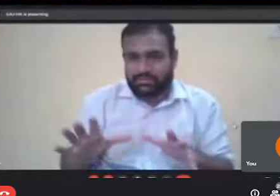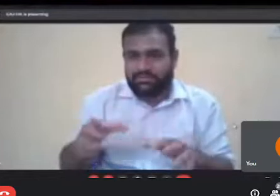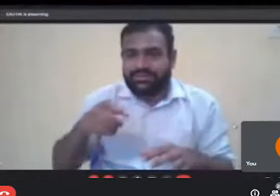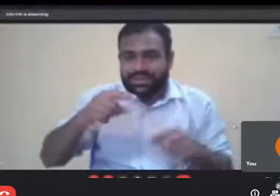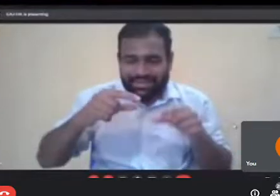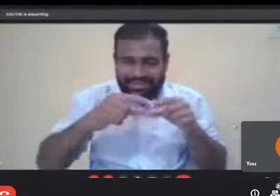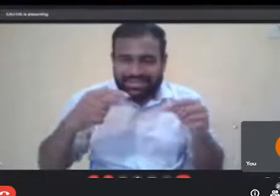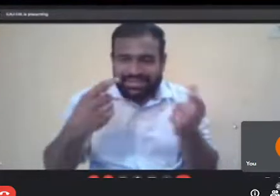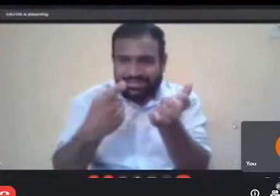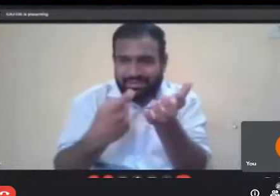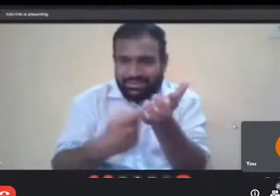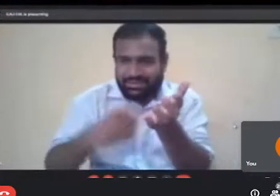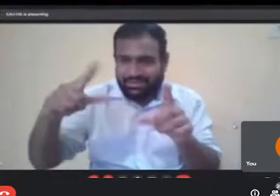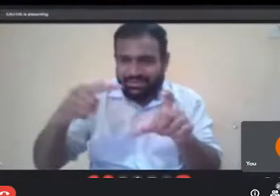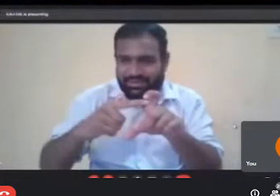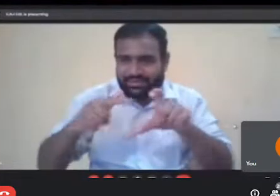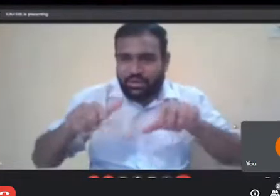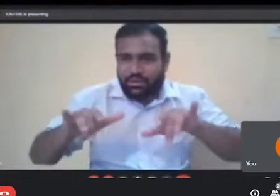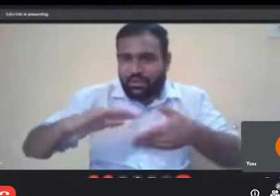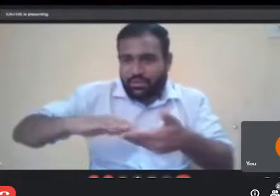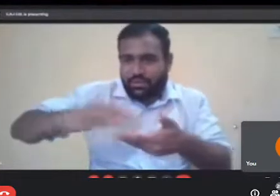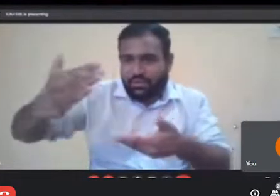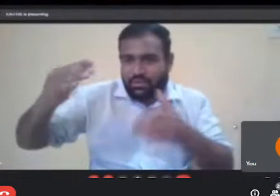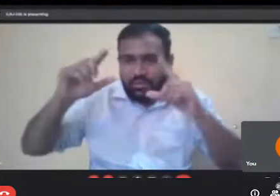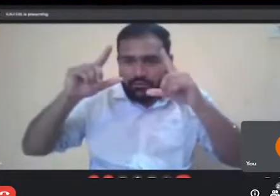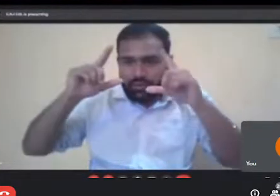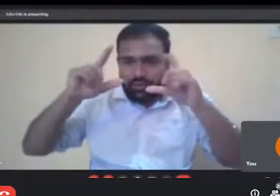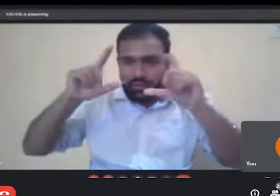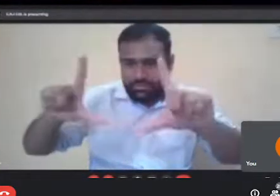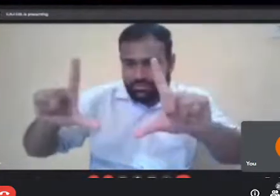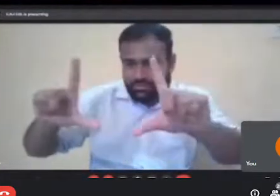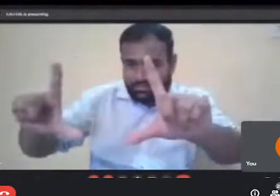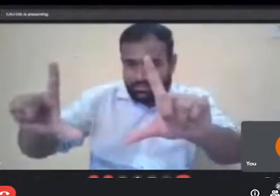group. We have already done this. Like for an example,